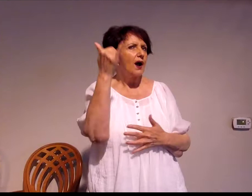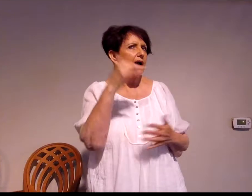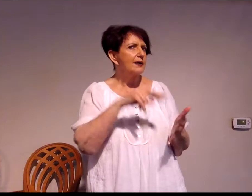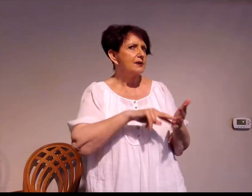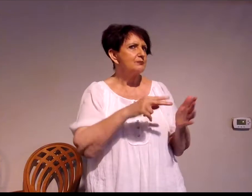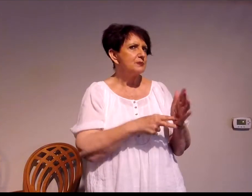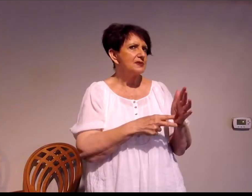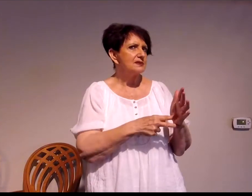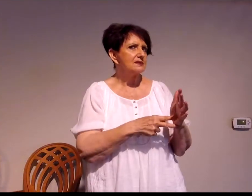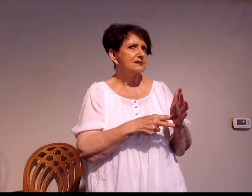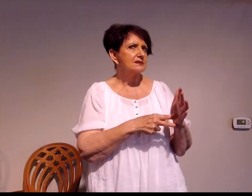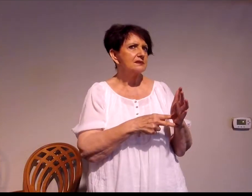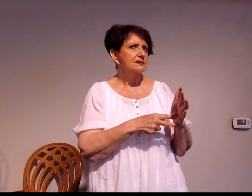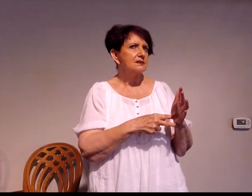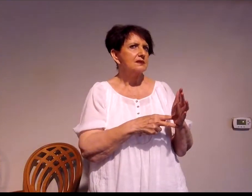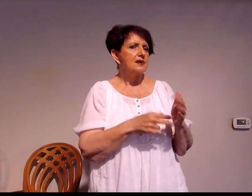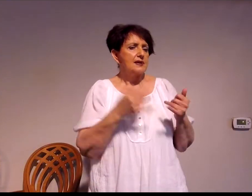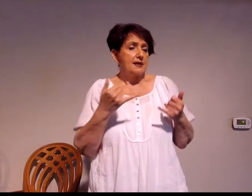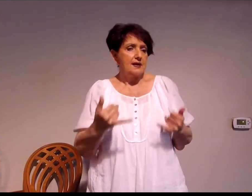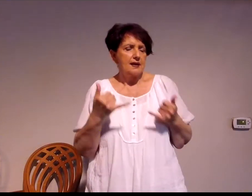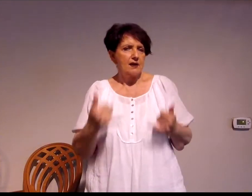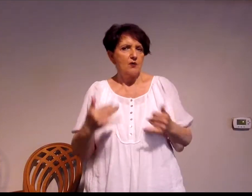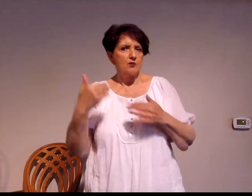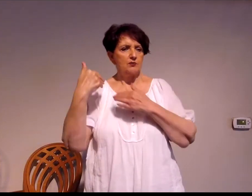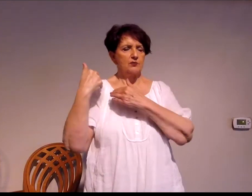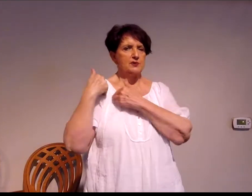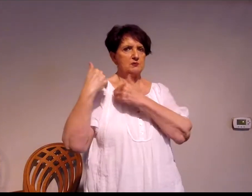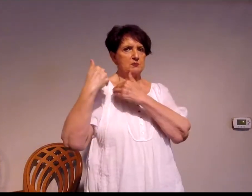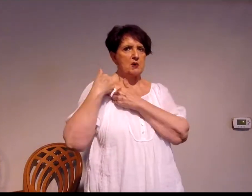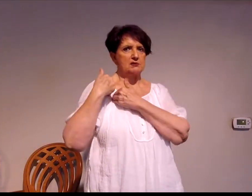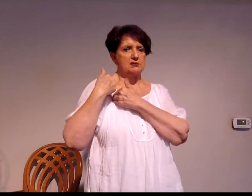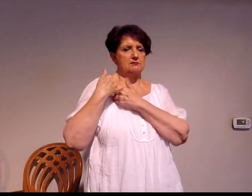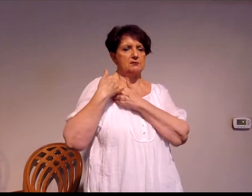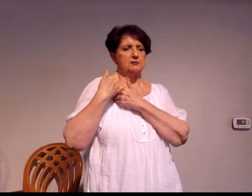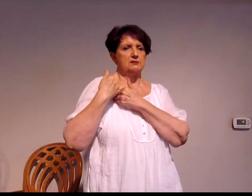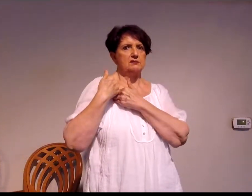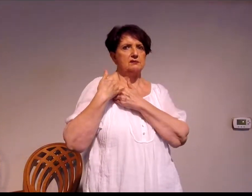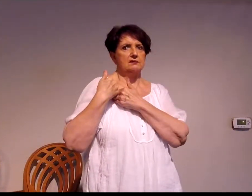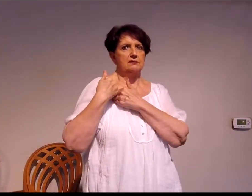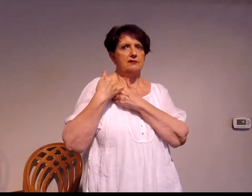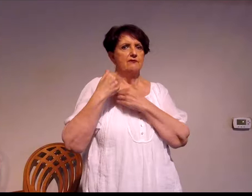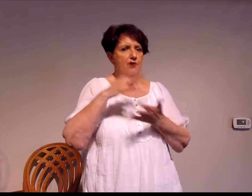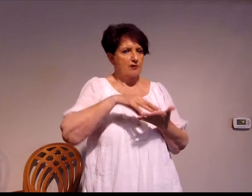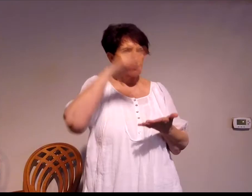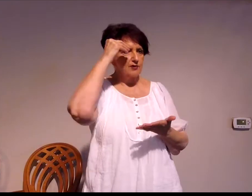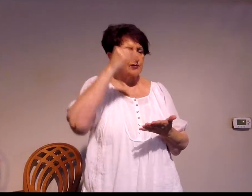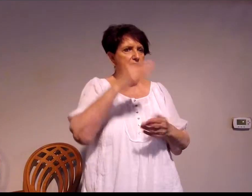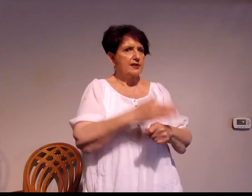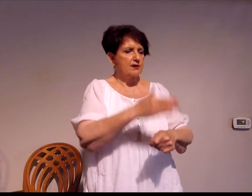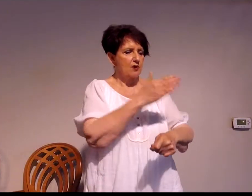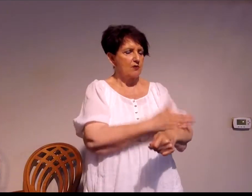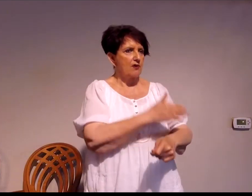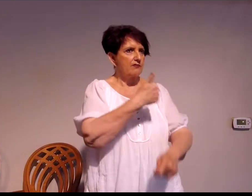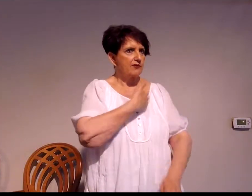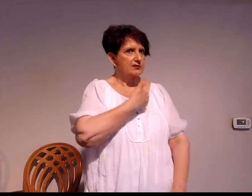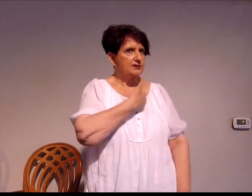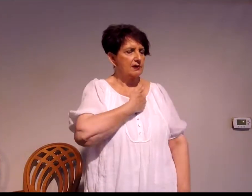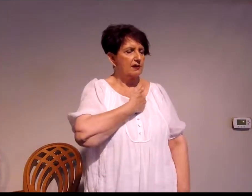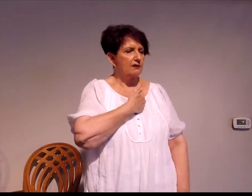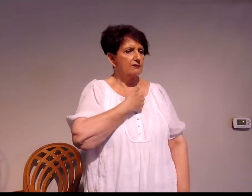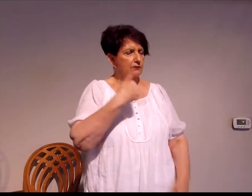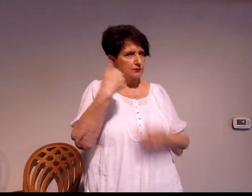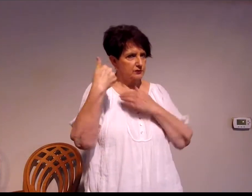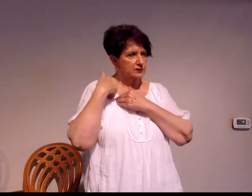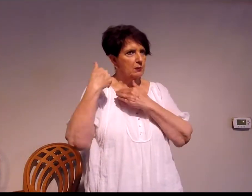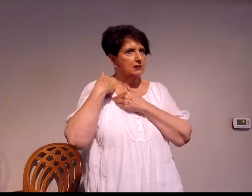means that we're now responsible for our own learning and growth. That death is